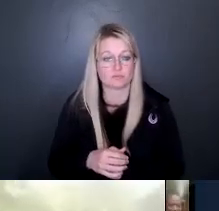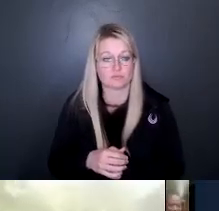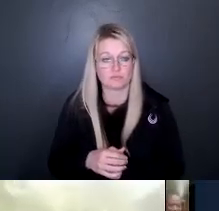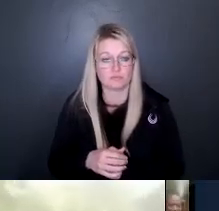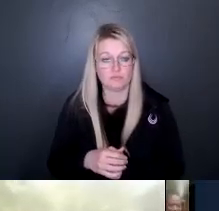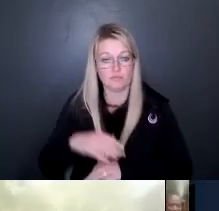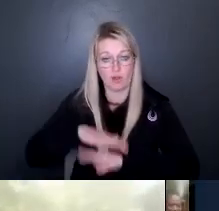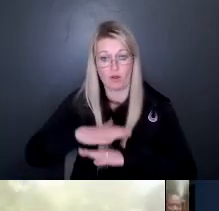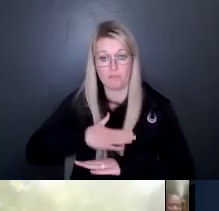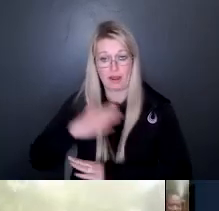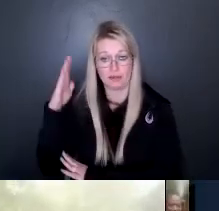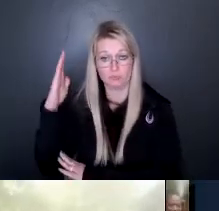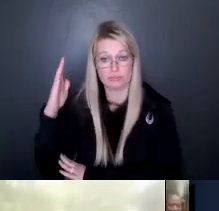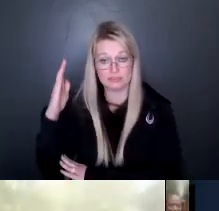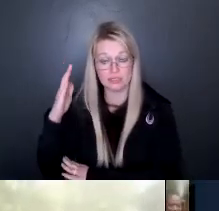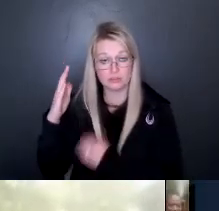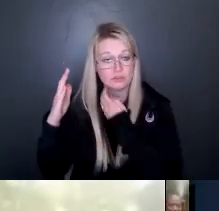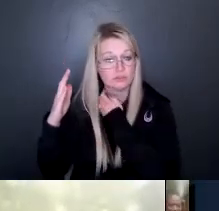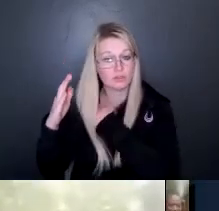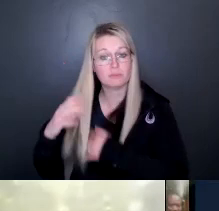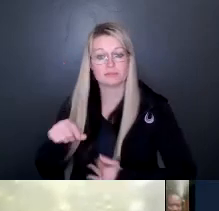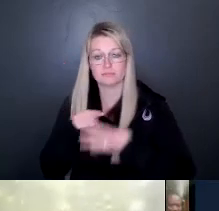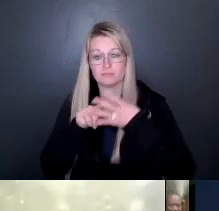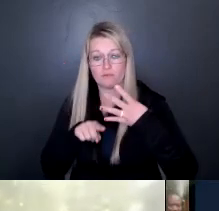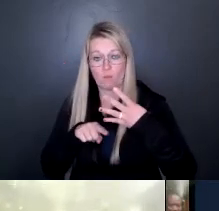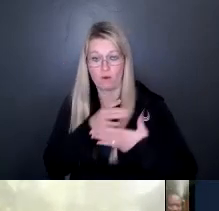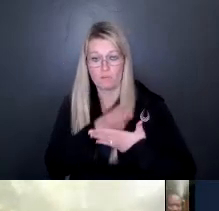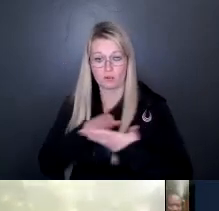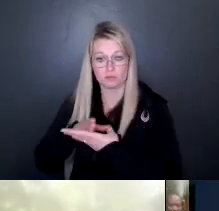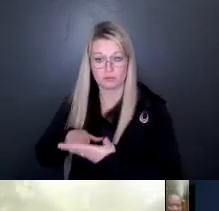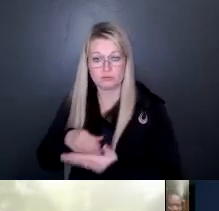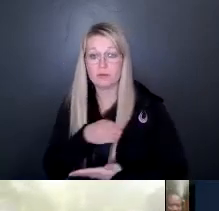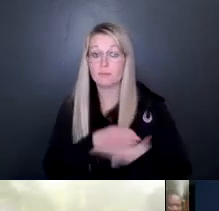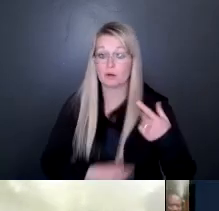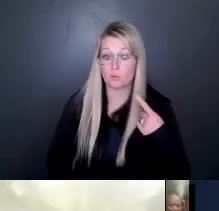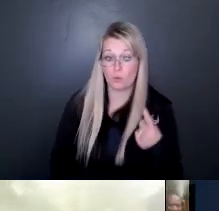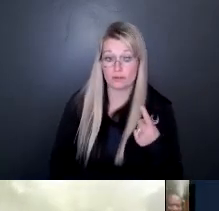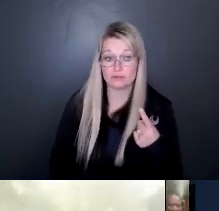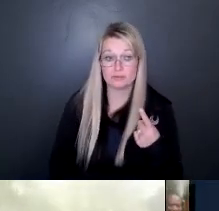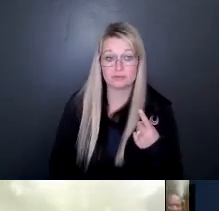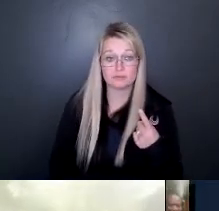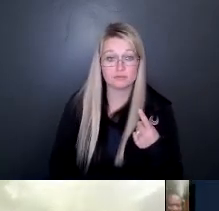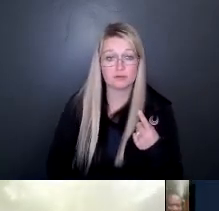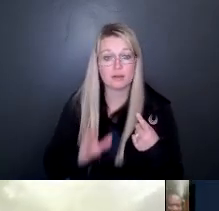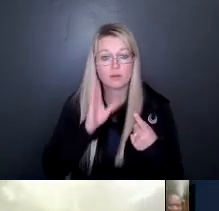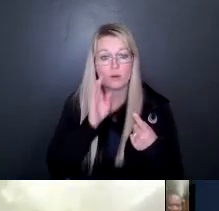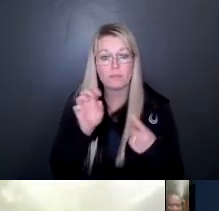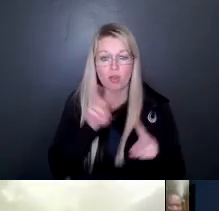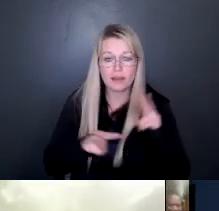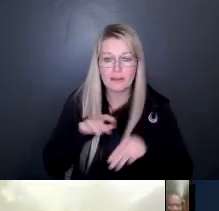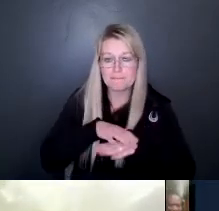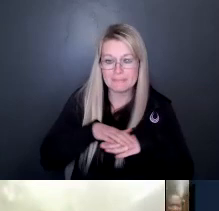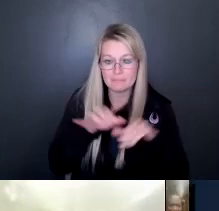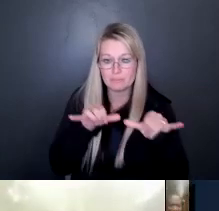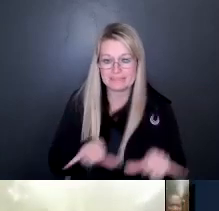My presentation will be in 4 parts. Part 1, we shall be looking at the minimum